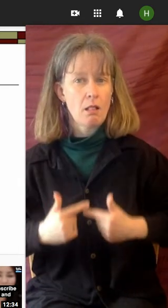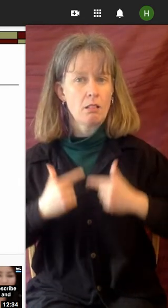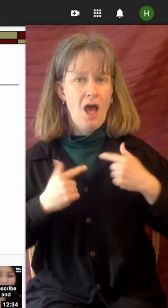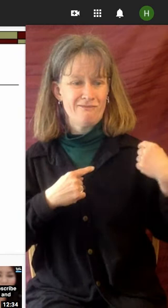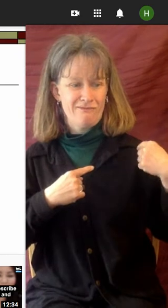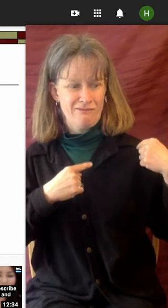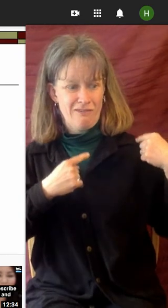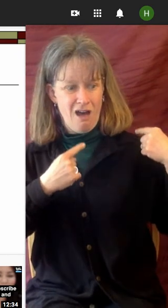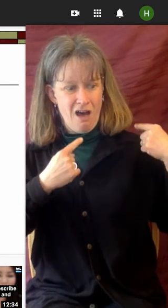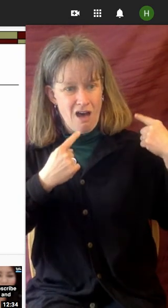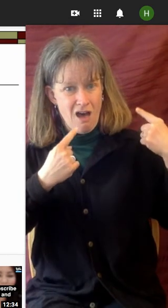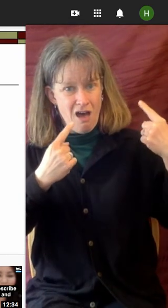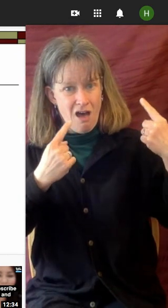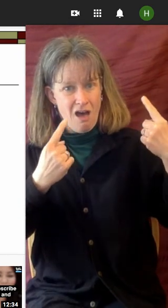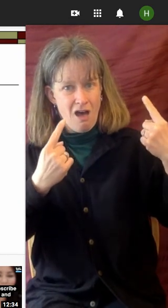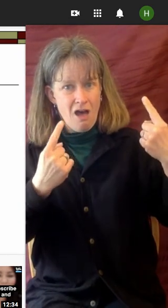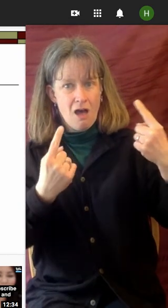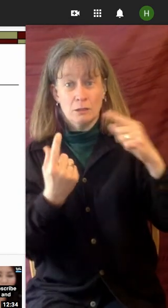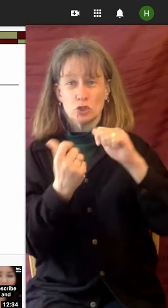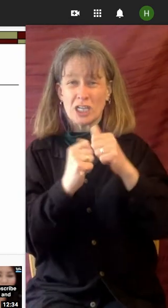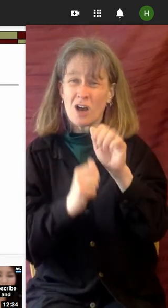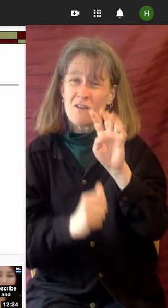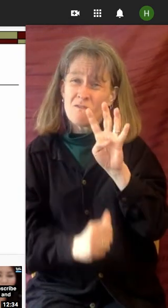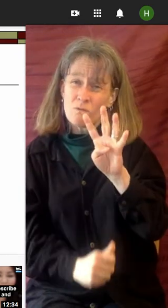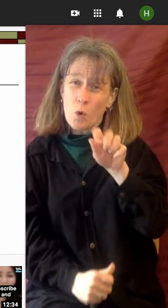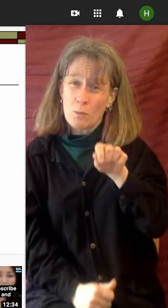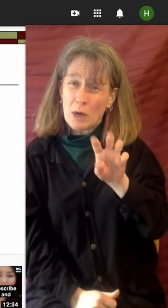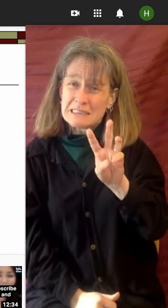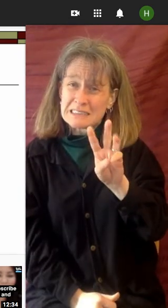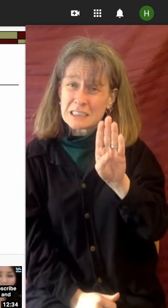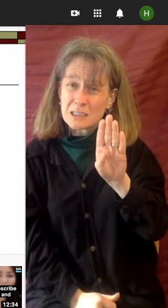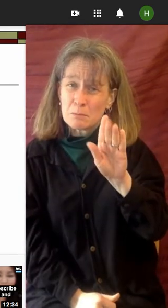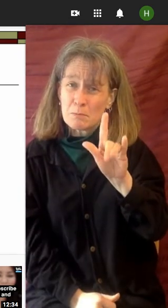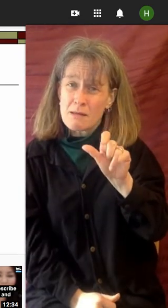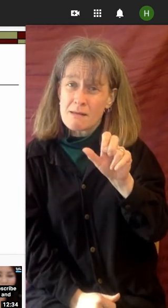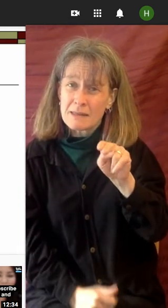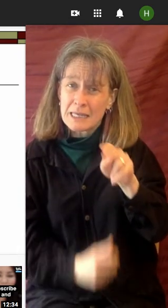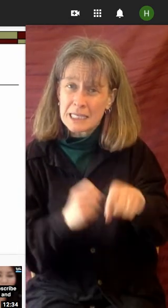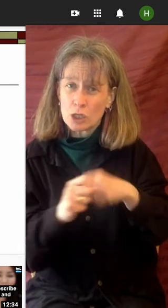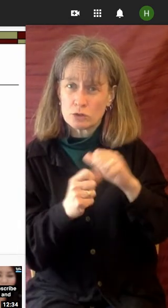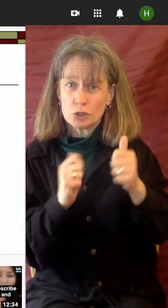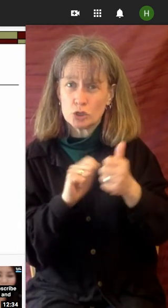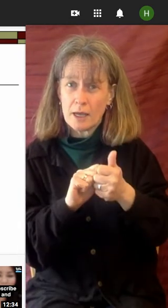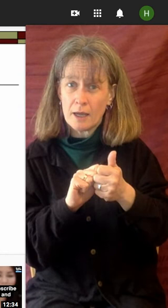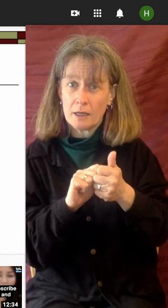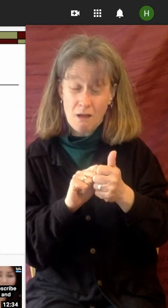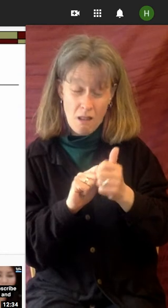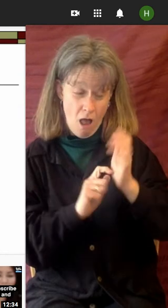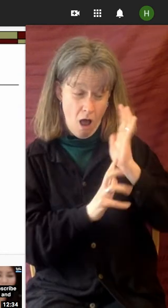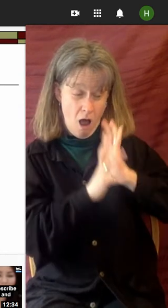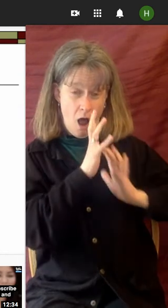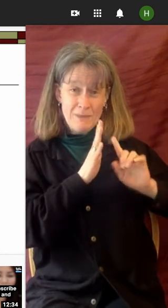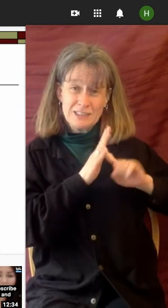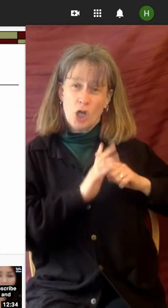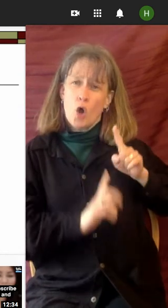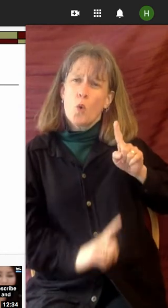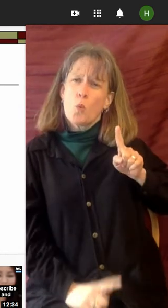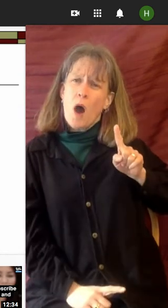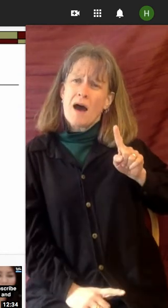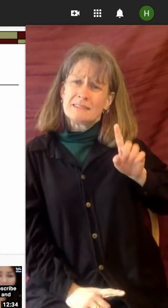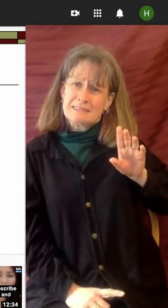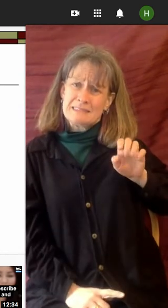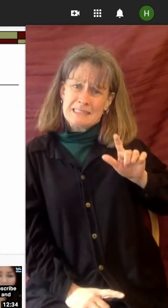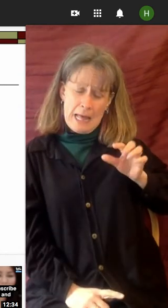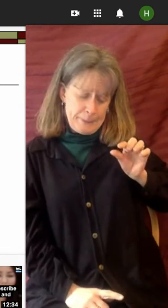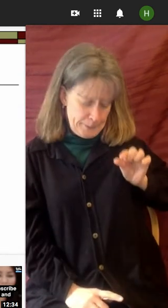a long, long time. We started as just one single-celled organism,